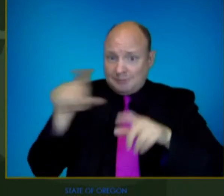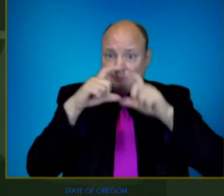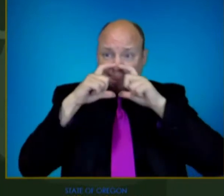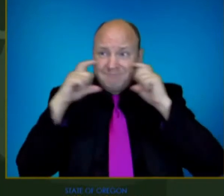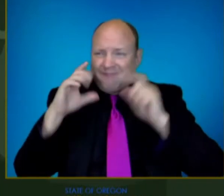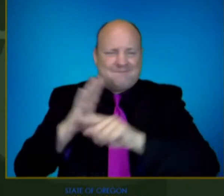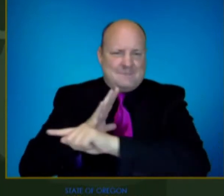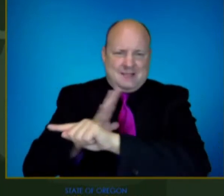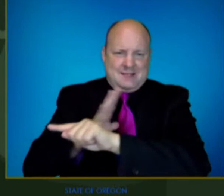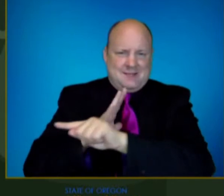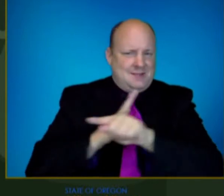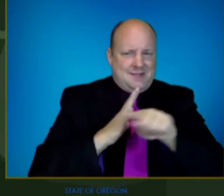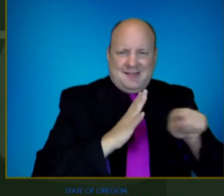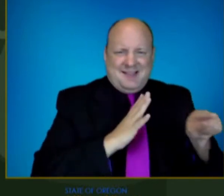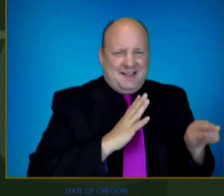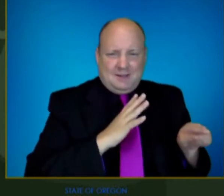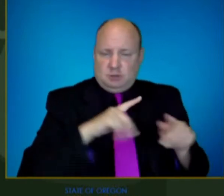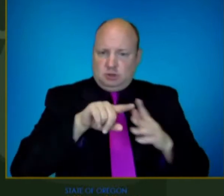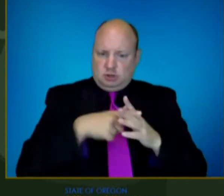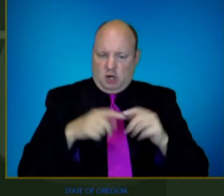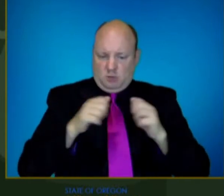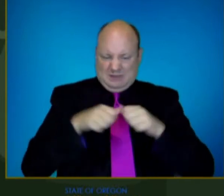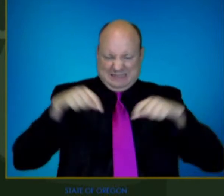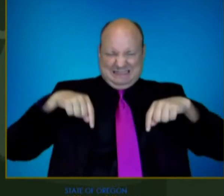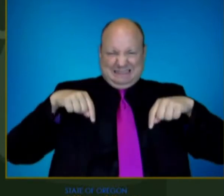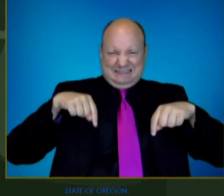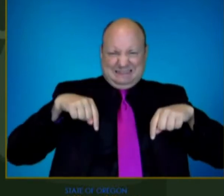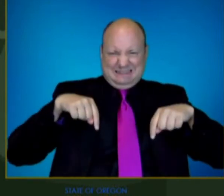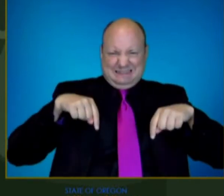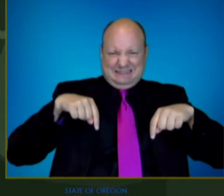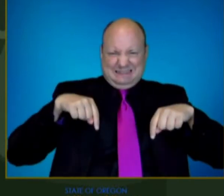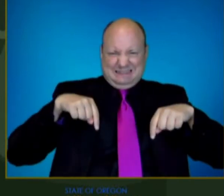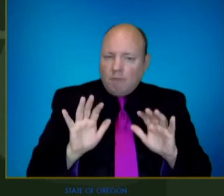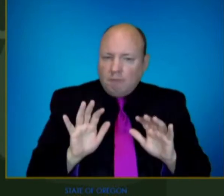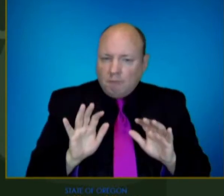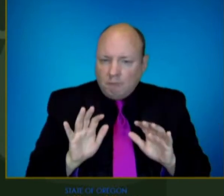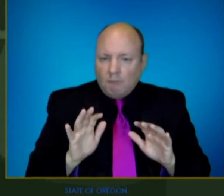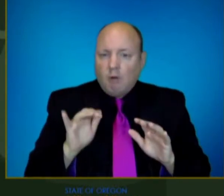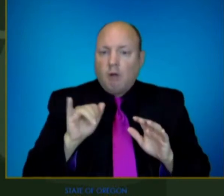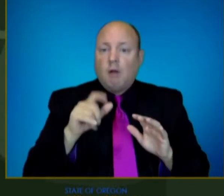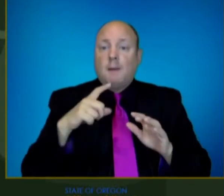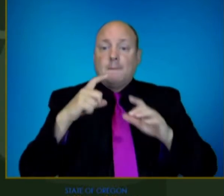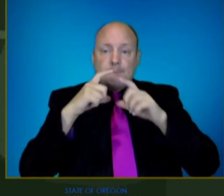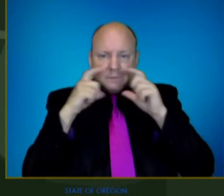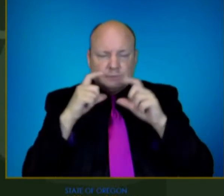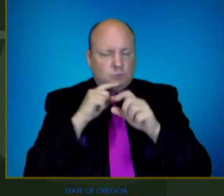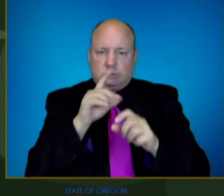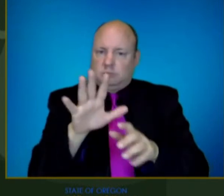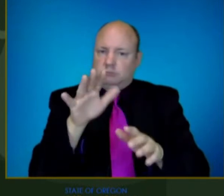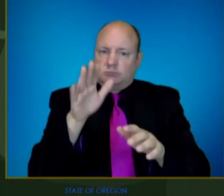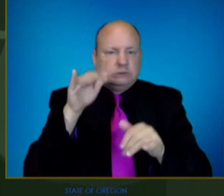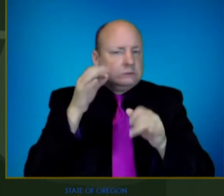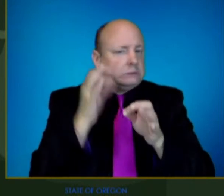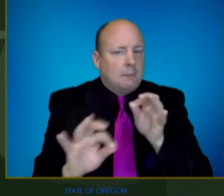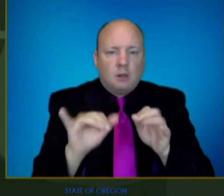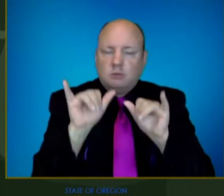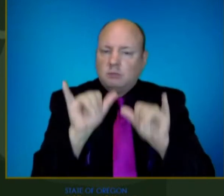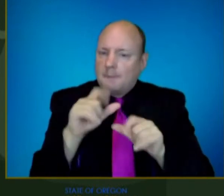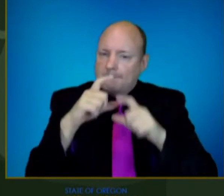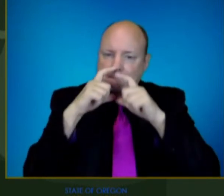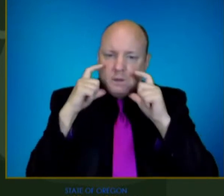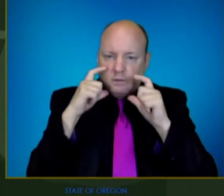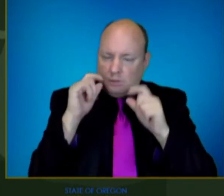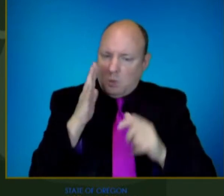with this, a measure which we think is simple and effective for Oregonians to follow. As I